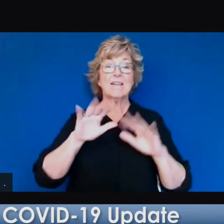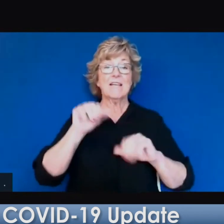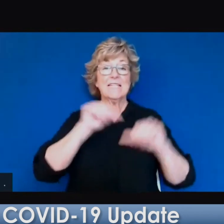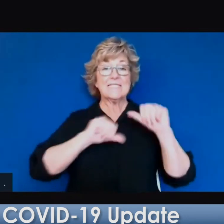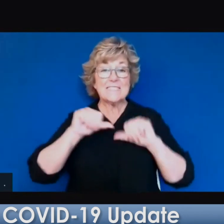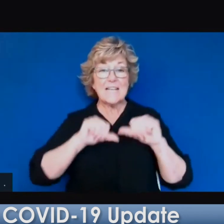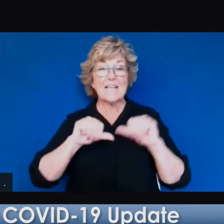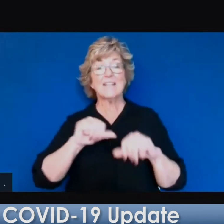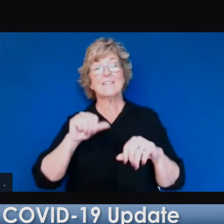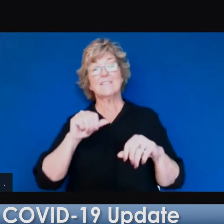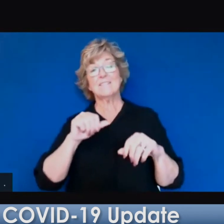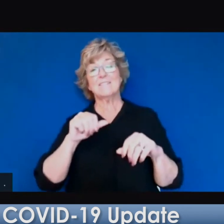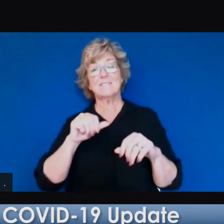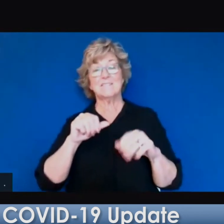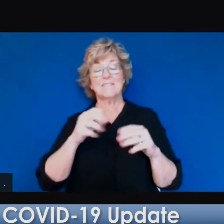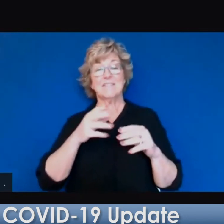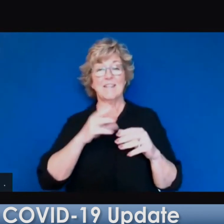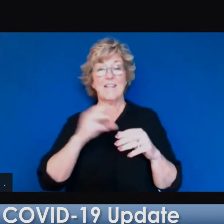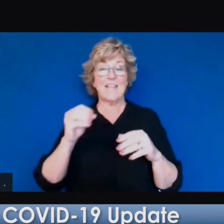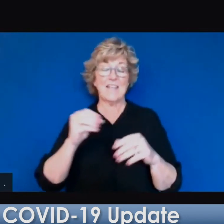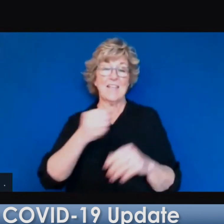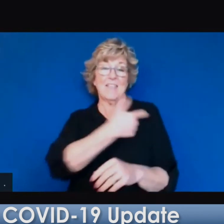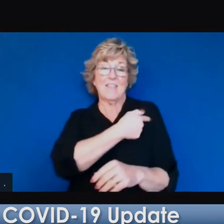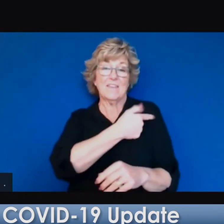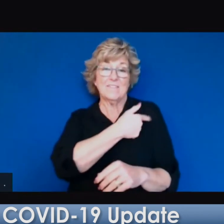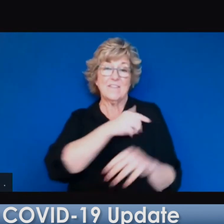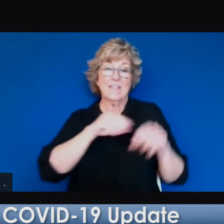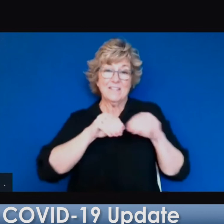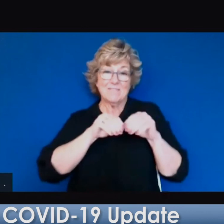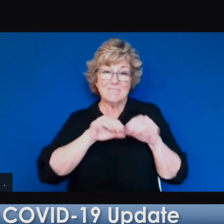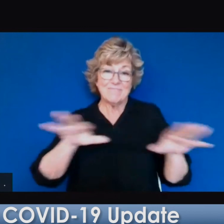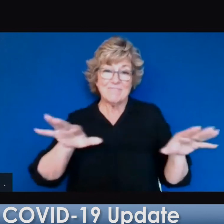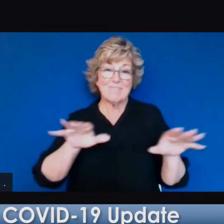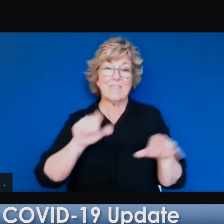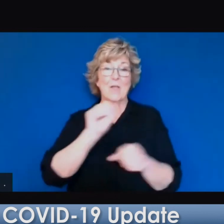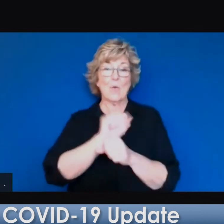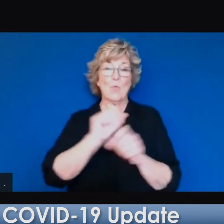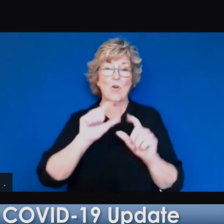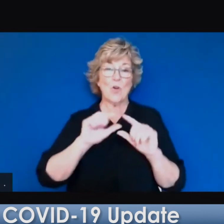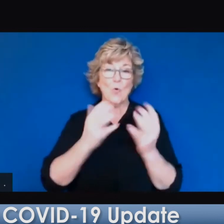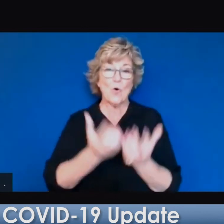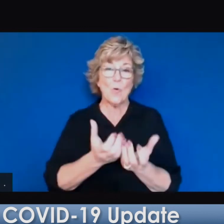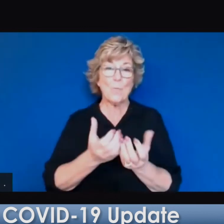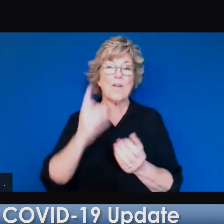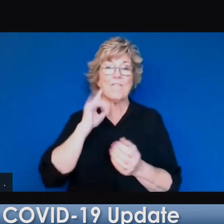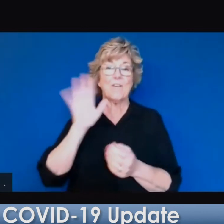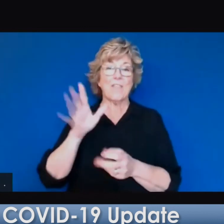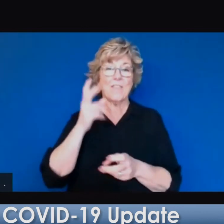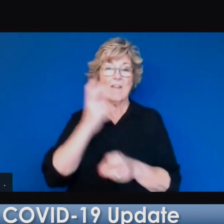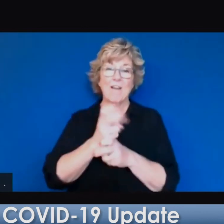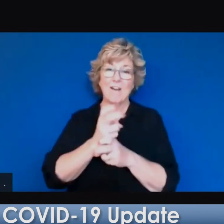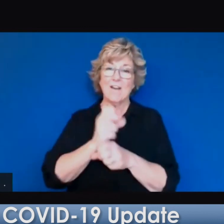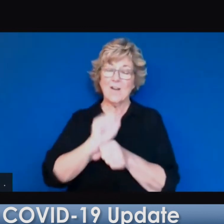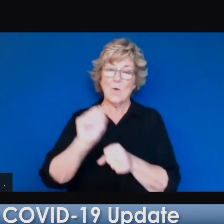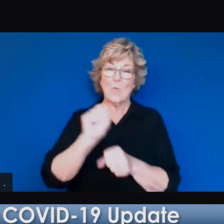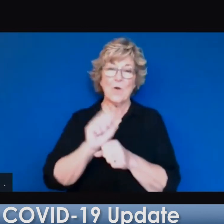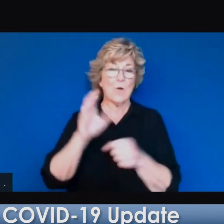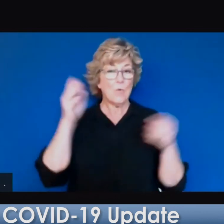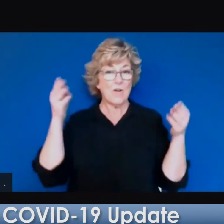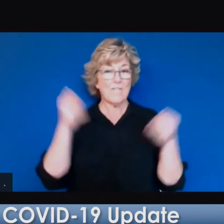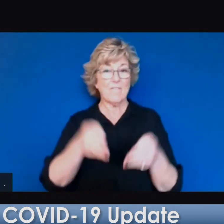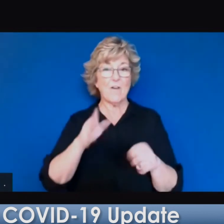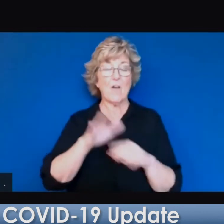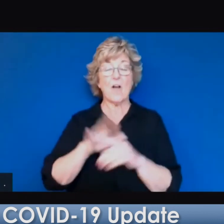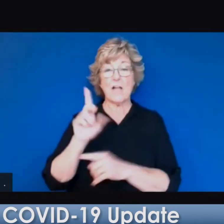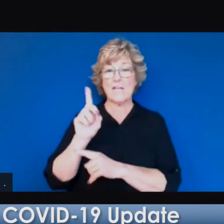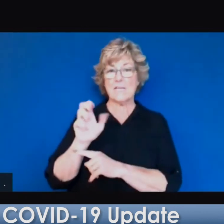the vaccine distribution planning and the work groups for their diligence. I encourage people to tune in on the